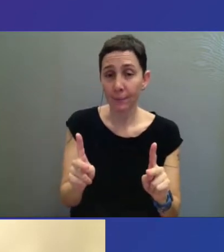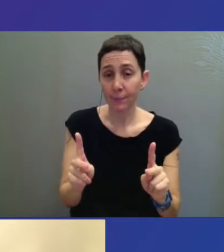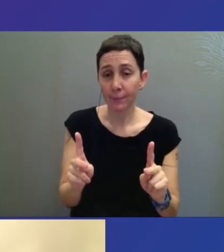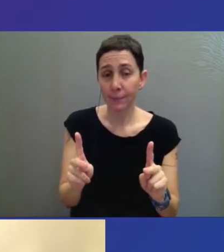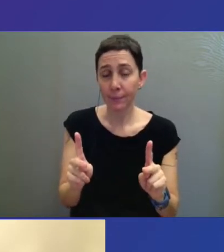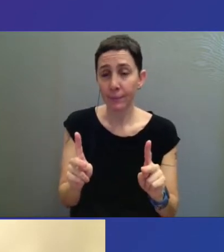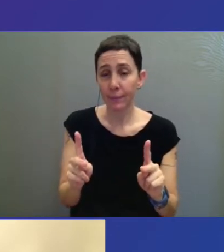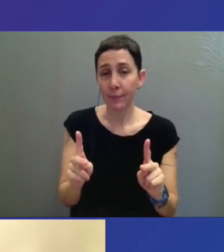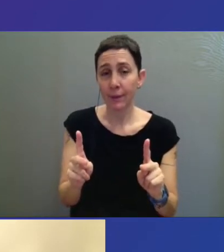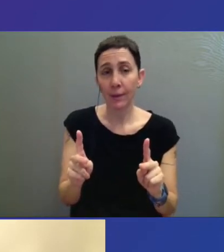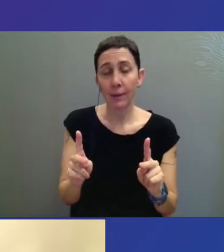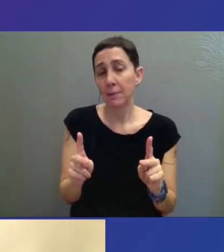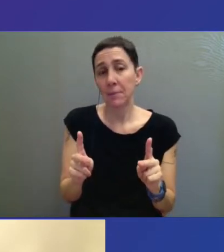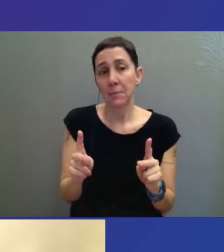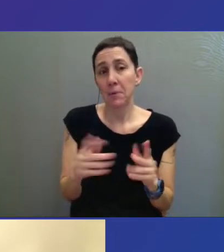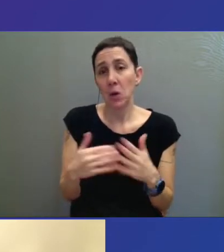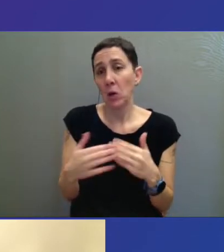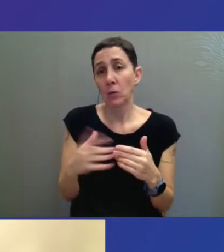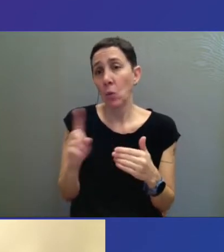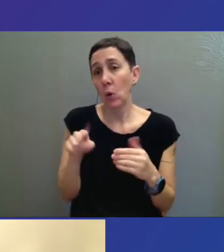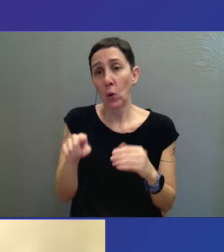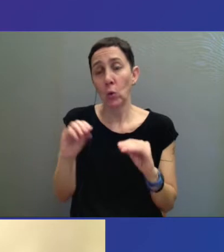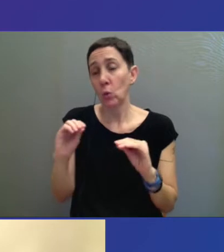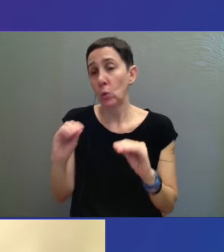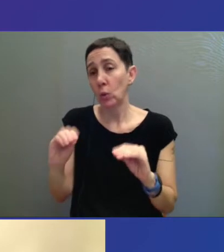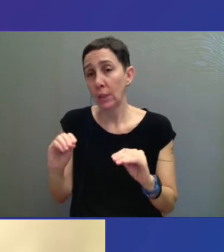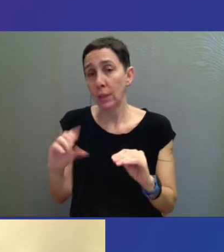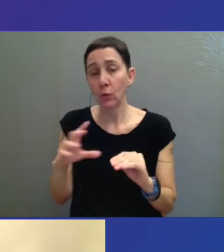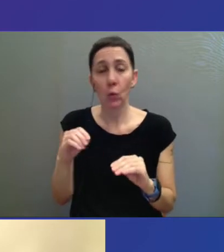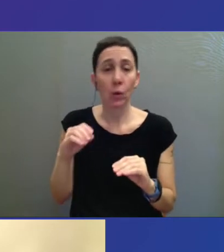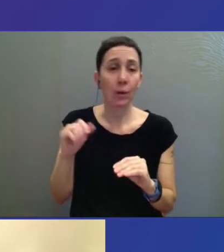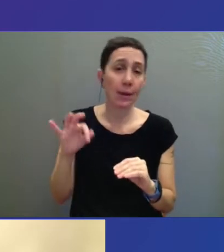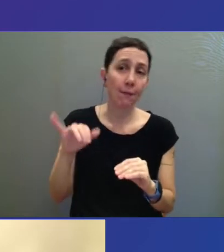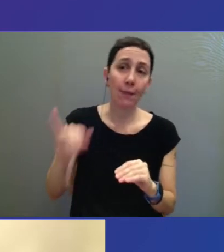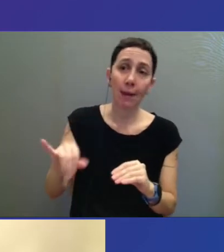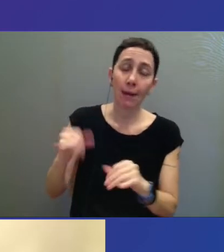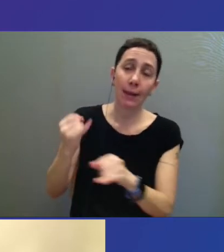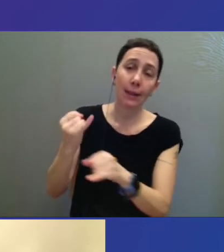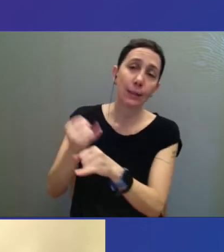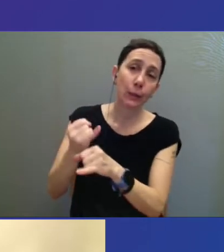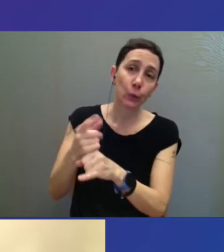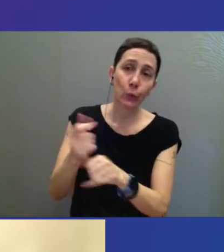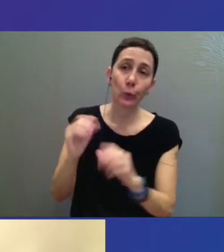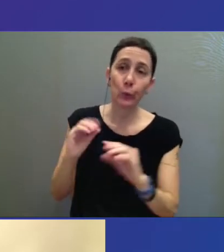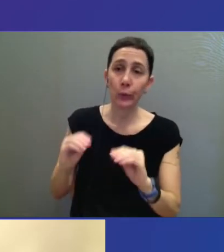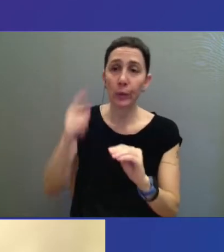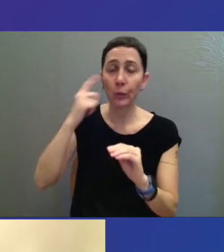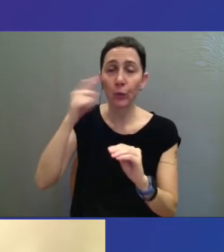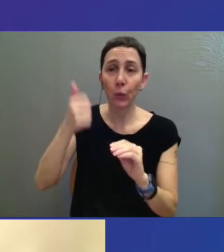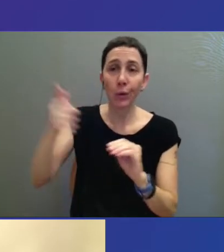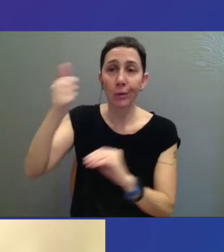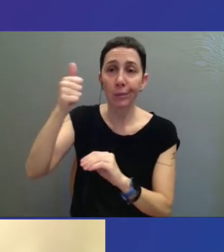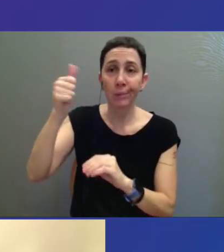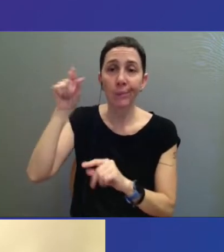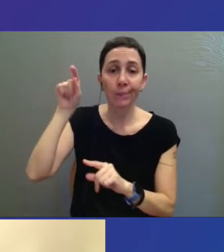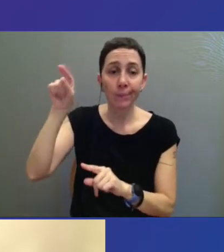you're located, despite the fact that the institution and or the